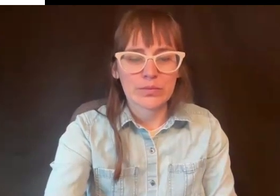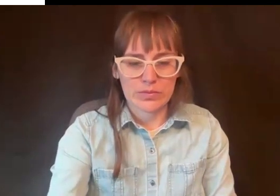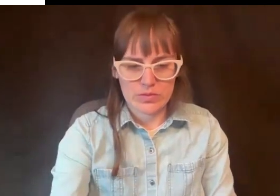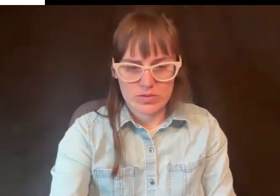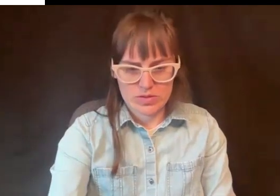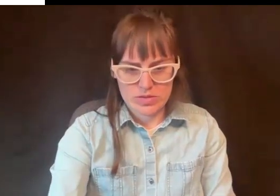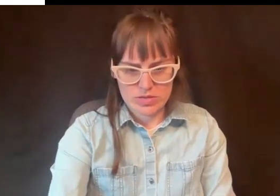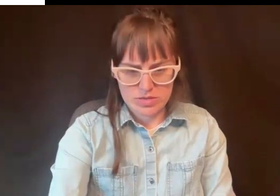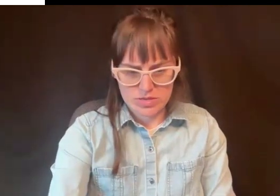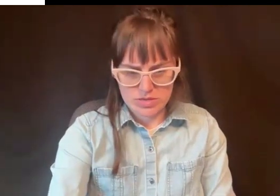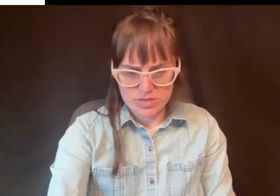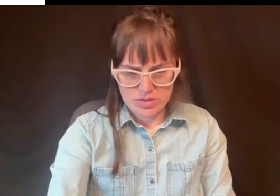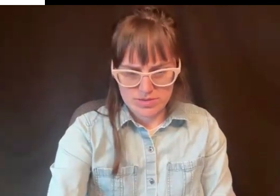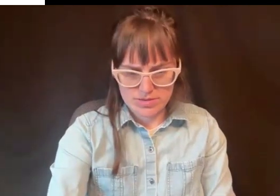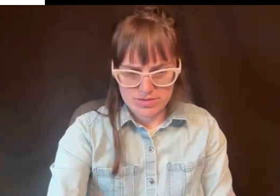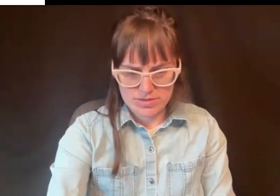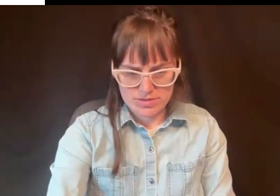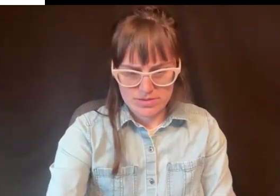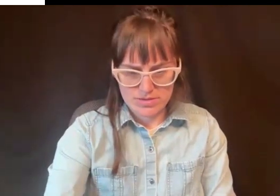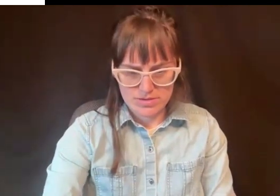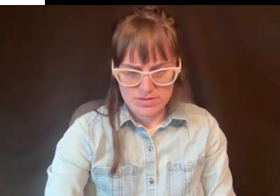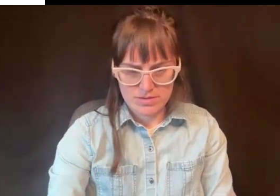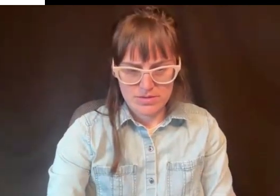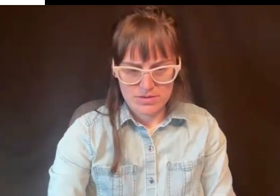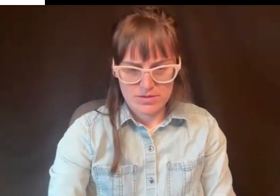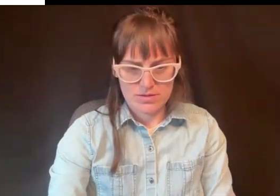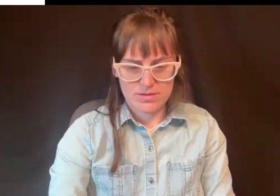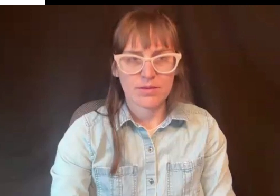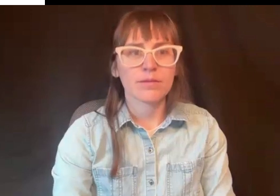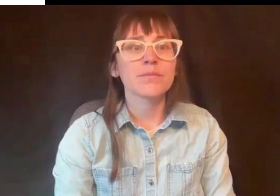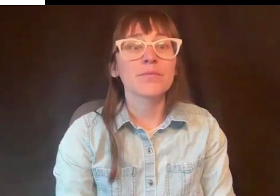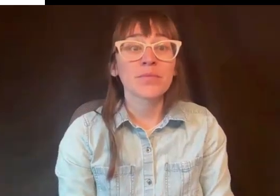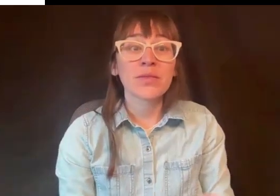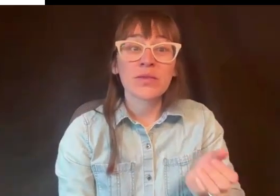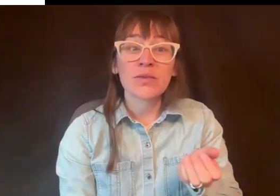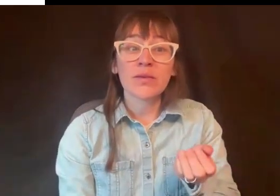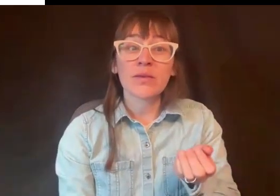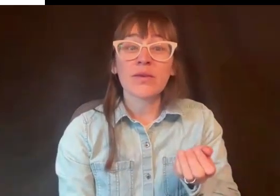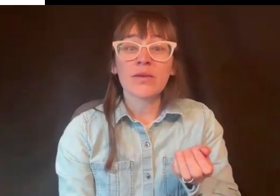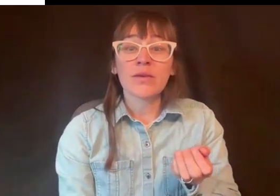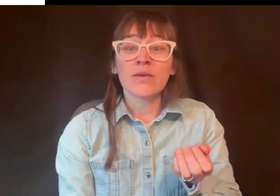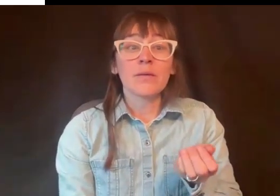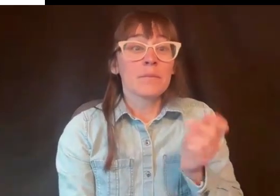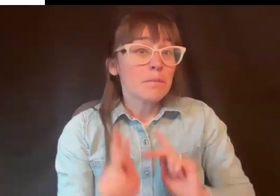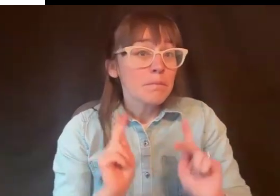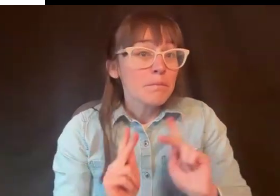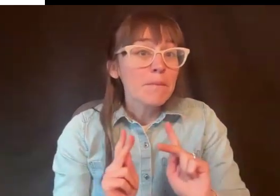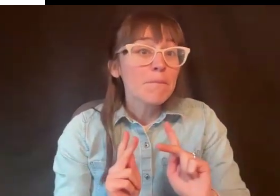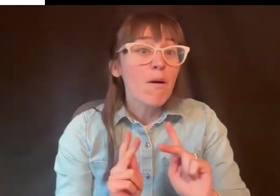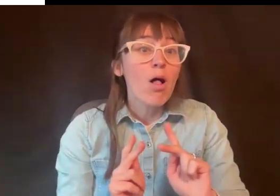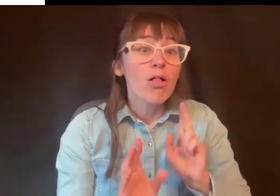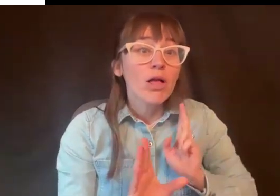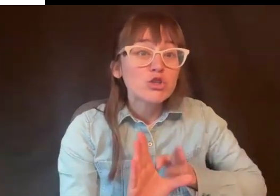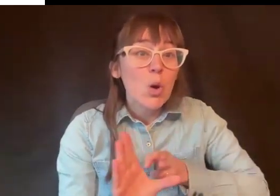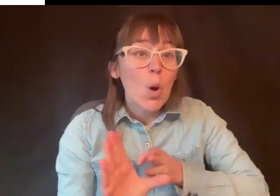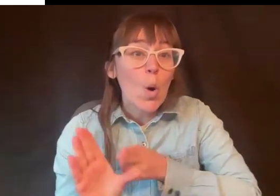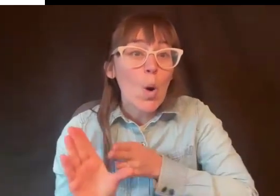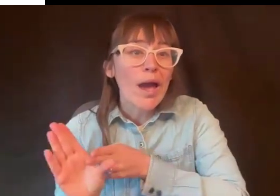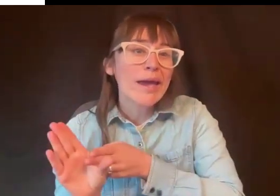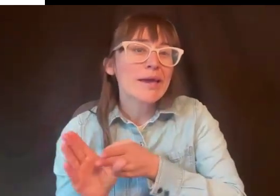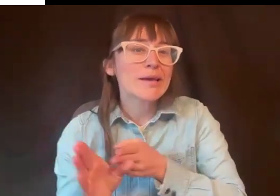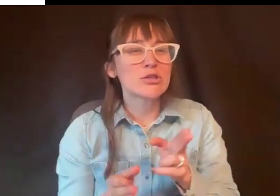As folks are joining, I know we're a few minutes live, but as folks are coming in, we'll go over the housekeeping